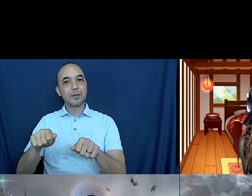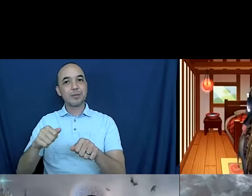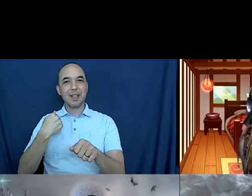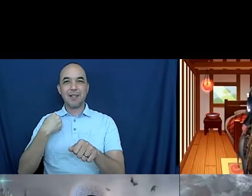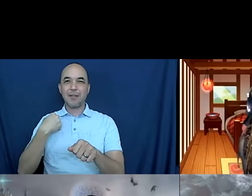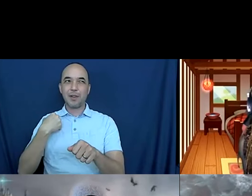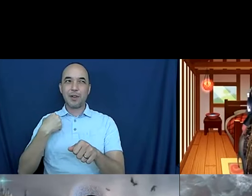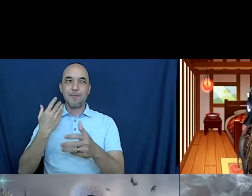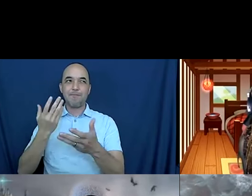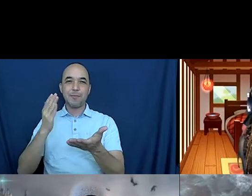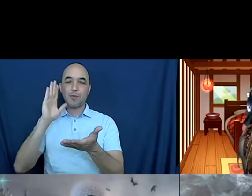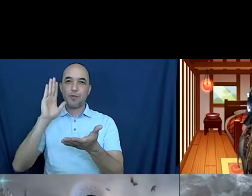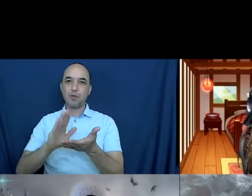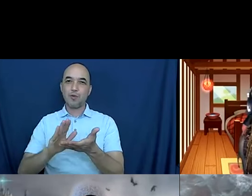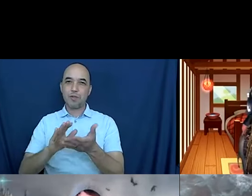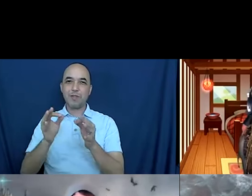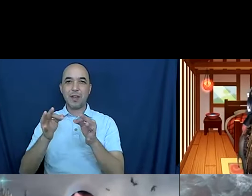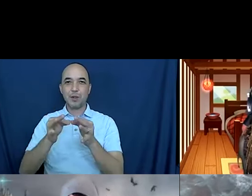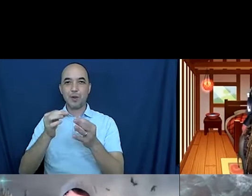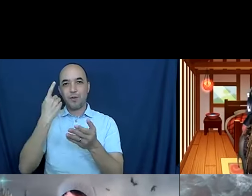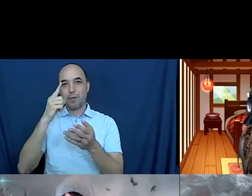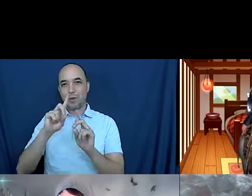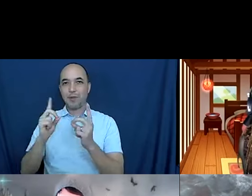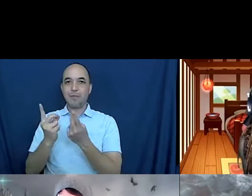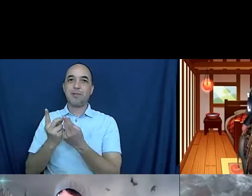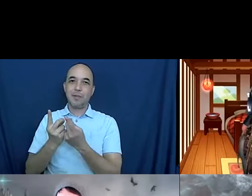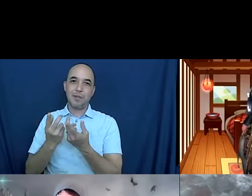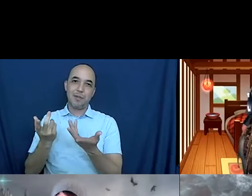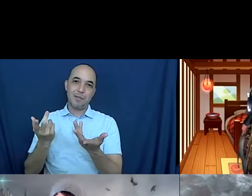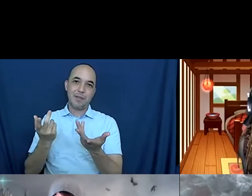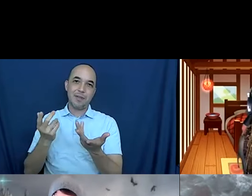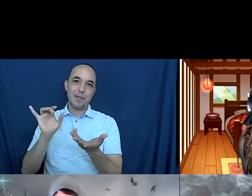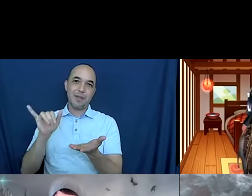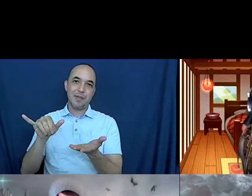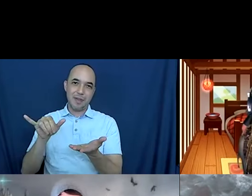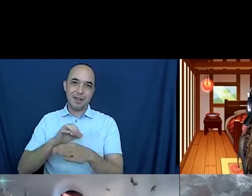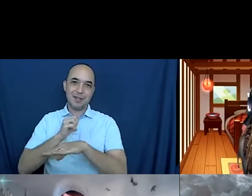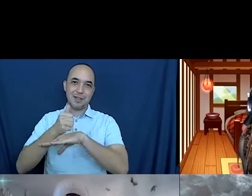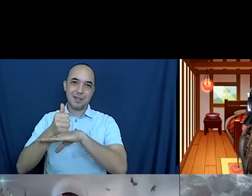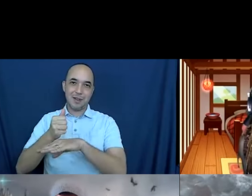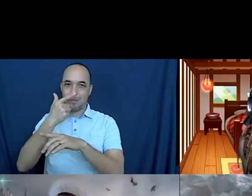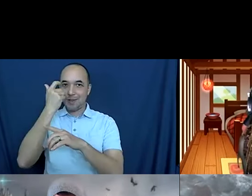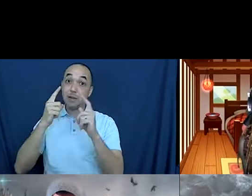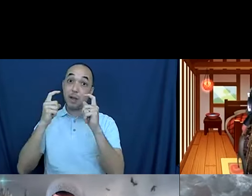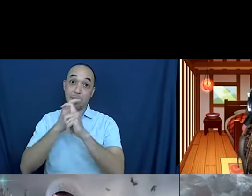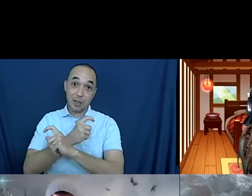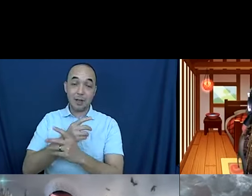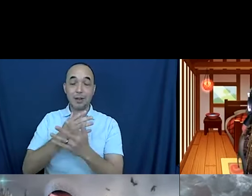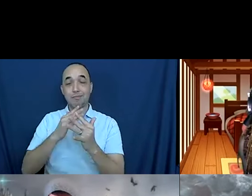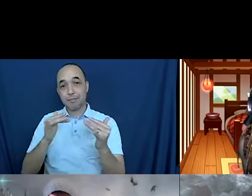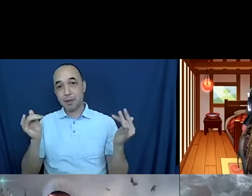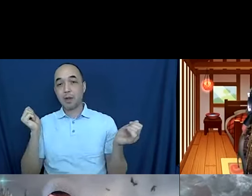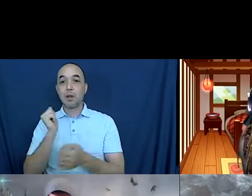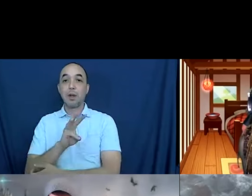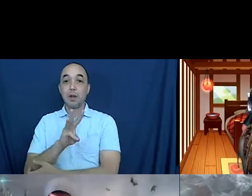reduced value for the department that it puts them on, because they're very complex and so on and so forth.